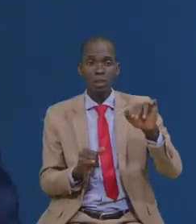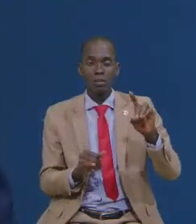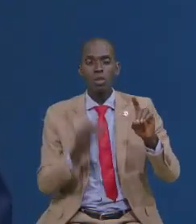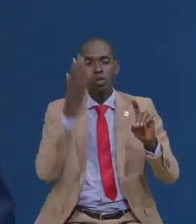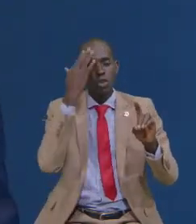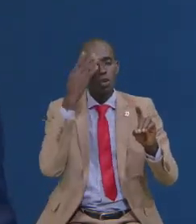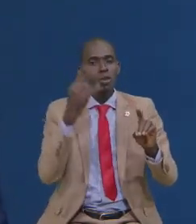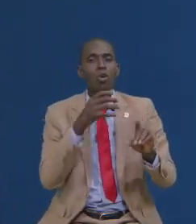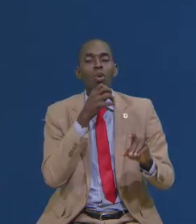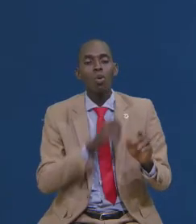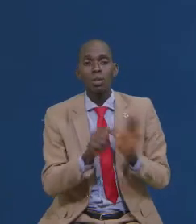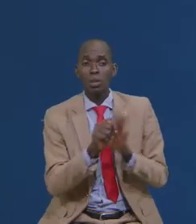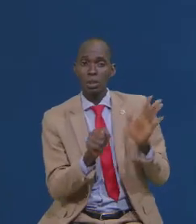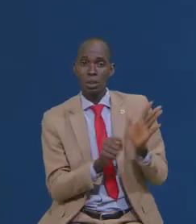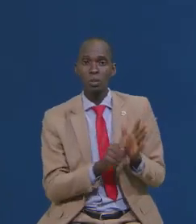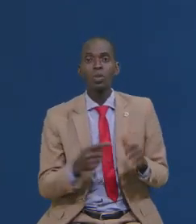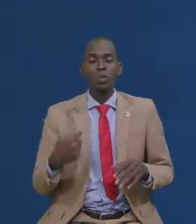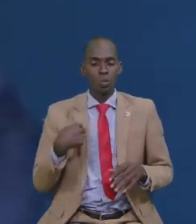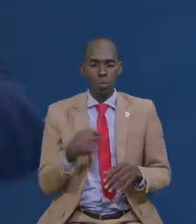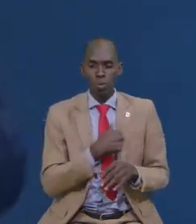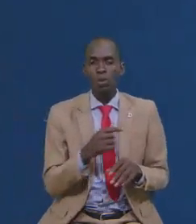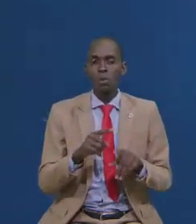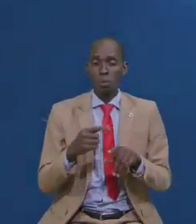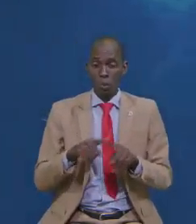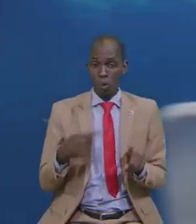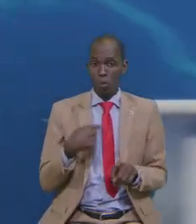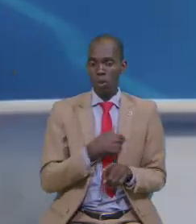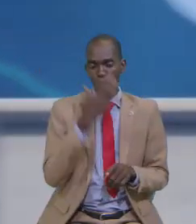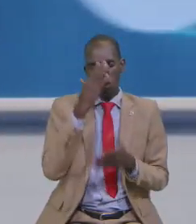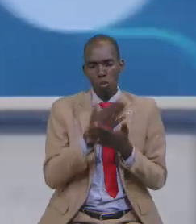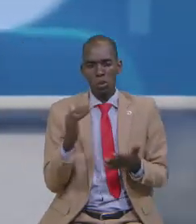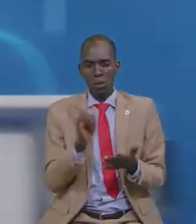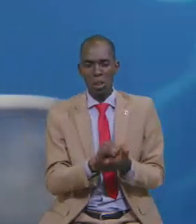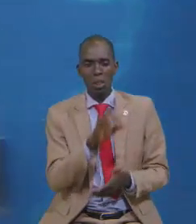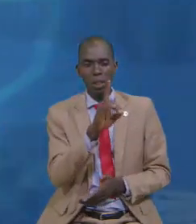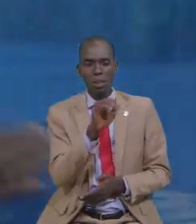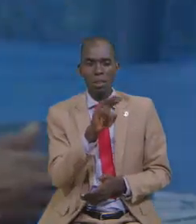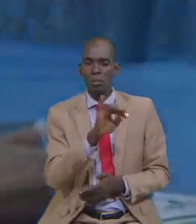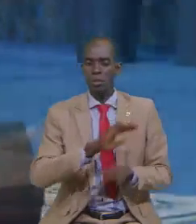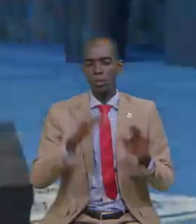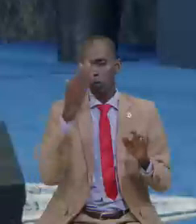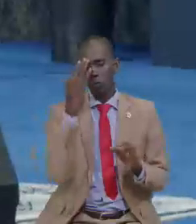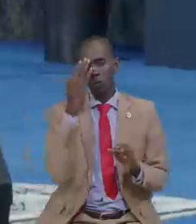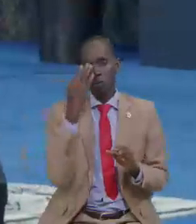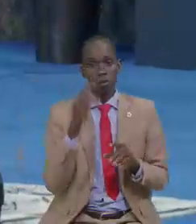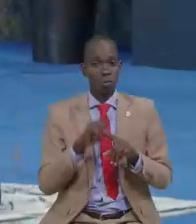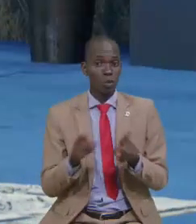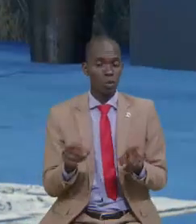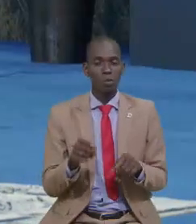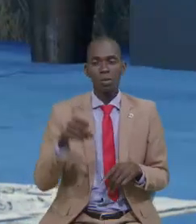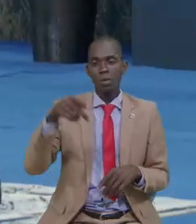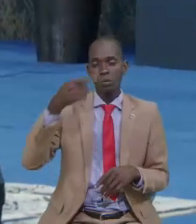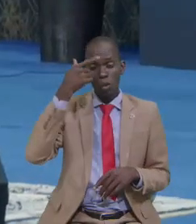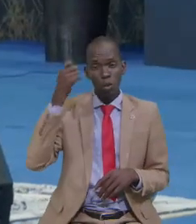We know something he didn't know. Because you see, Paul and Silas were not